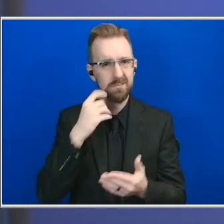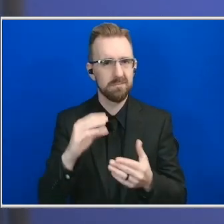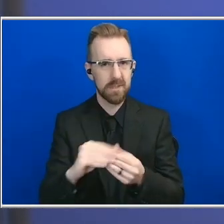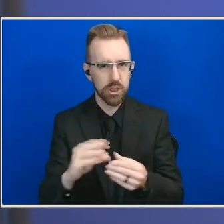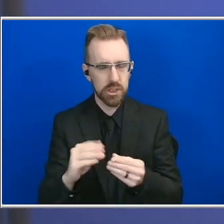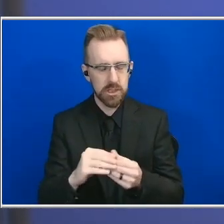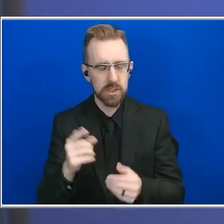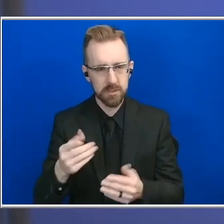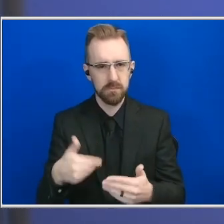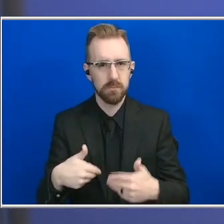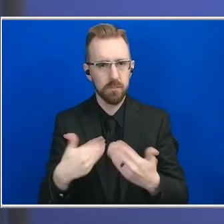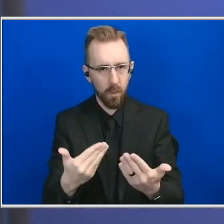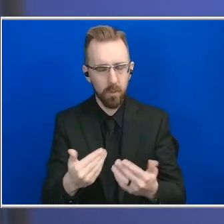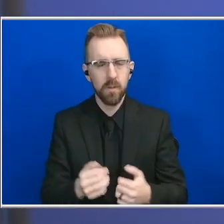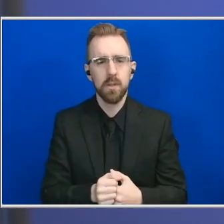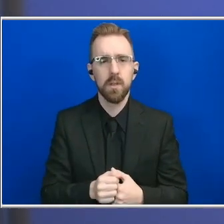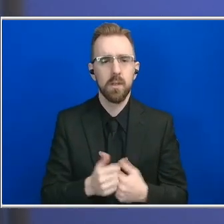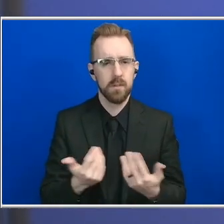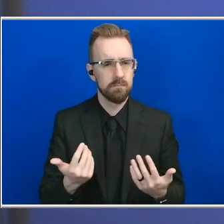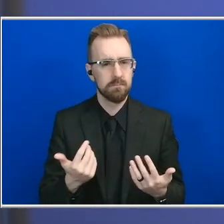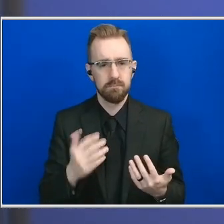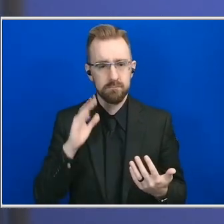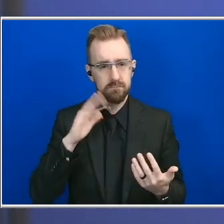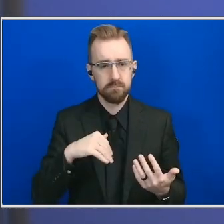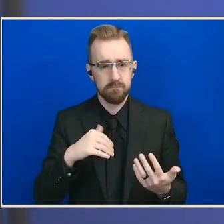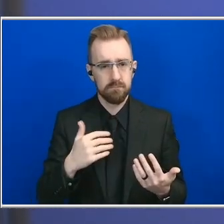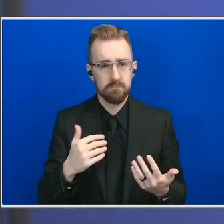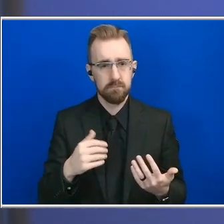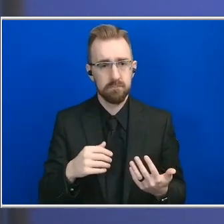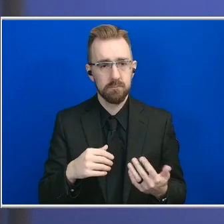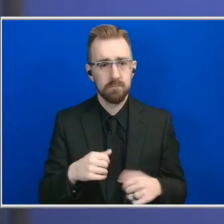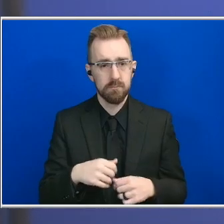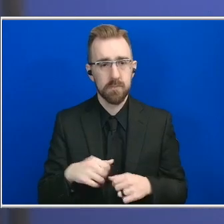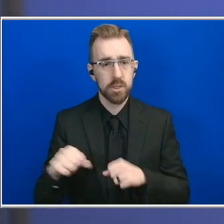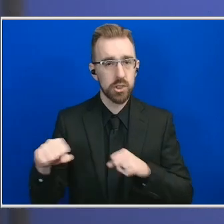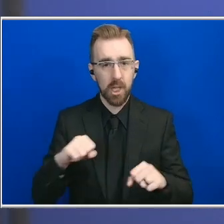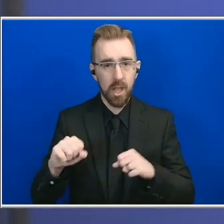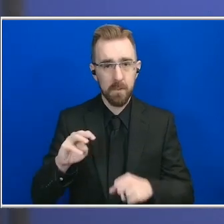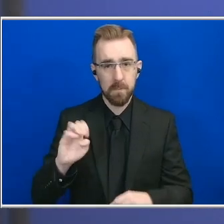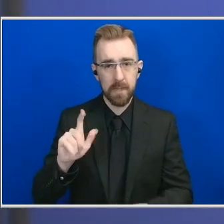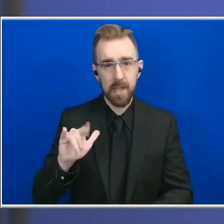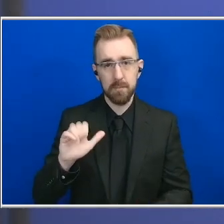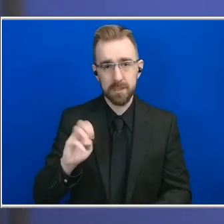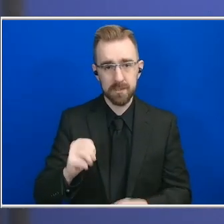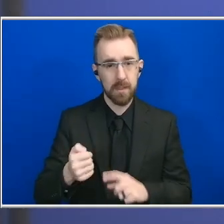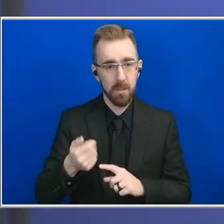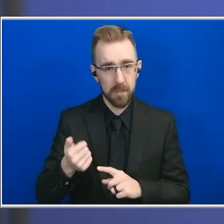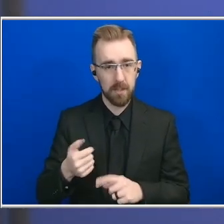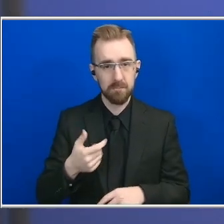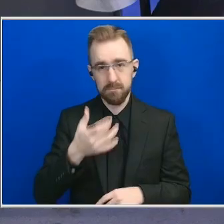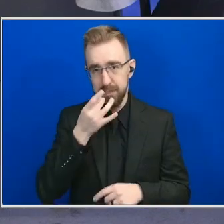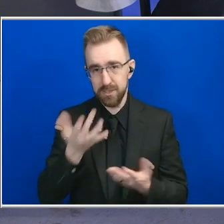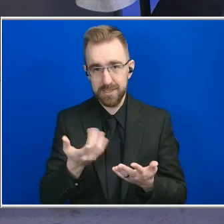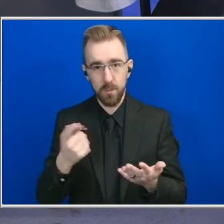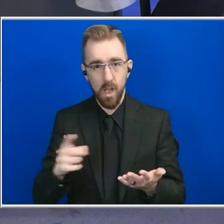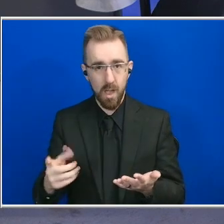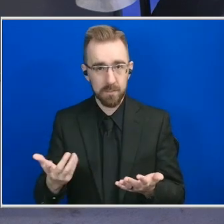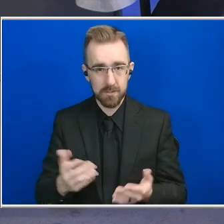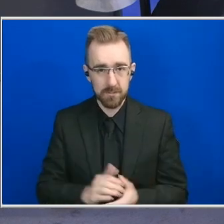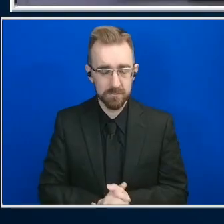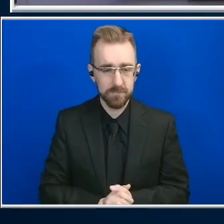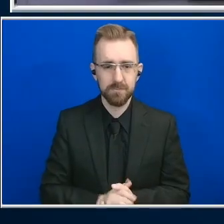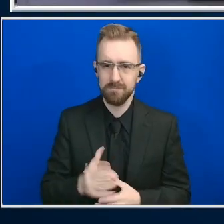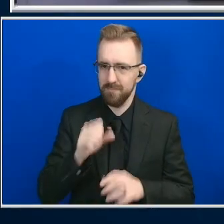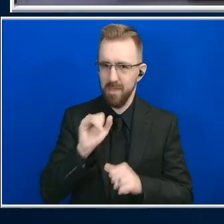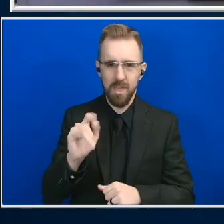here is, shake up metabolism a little bit. Interesting to see what happens. Yeah, I love it. All right, Alexis,